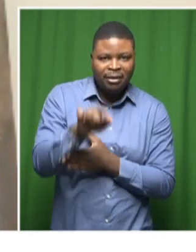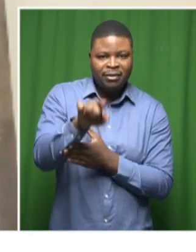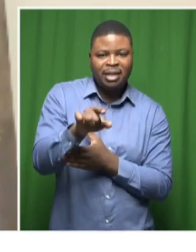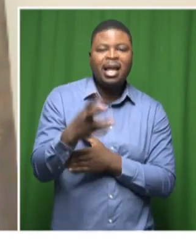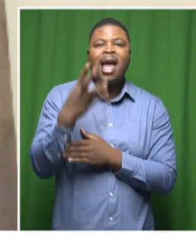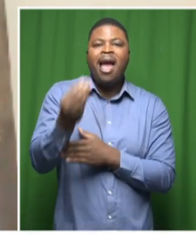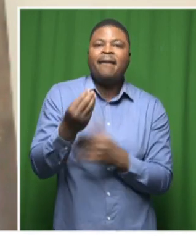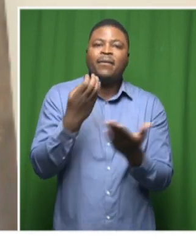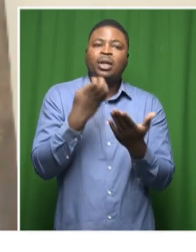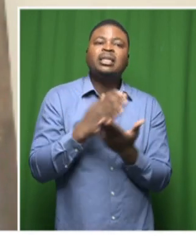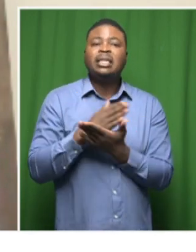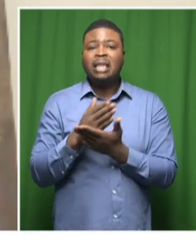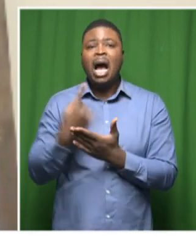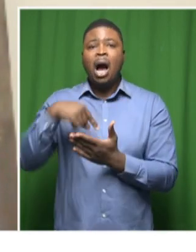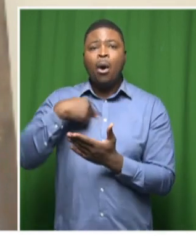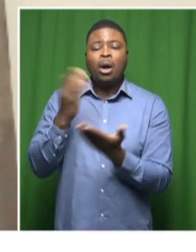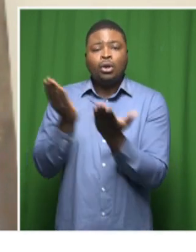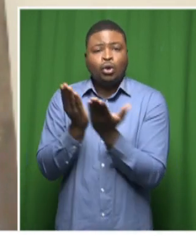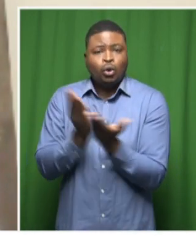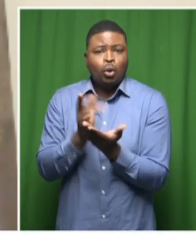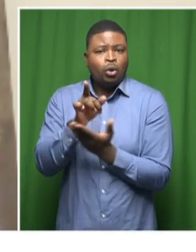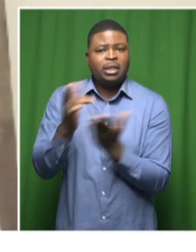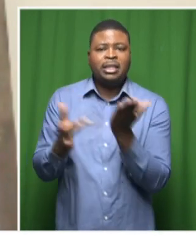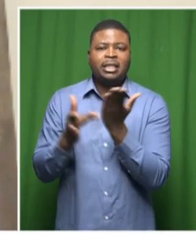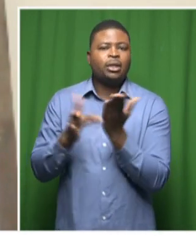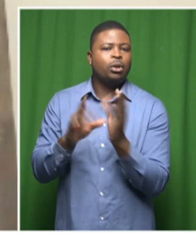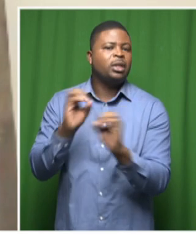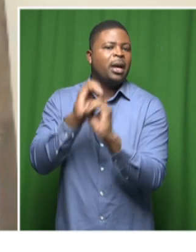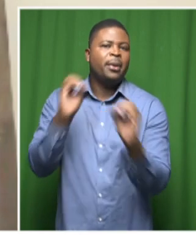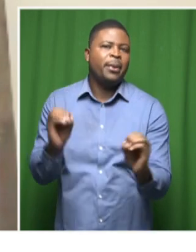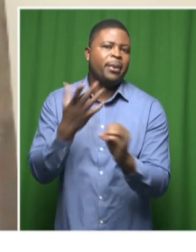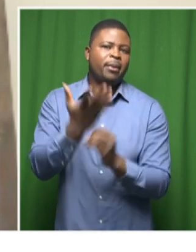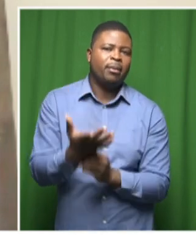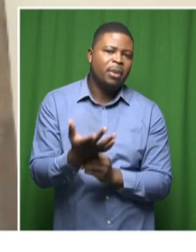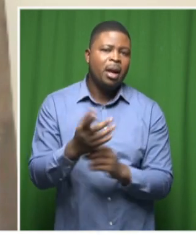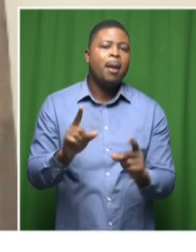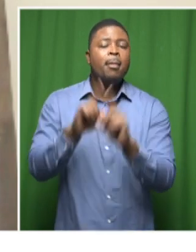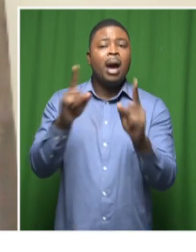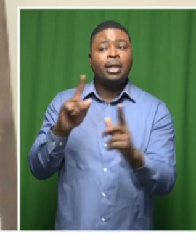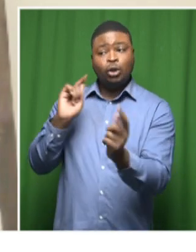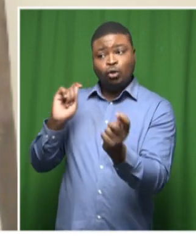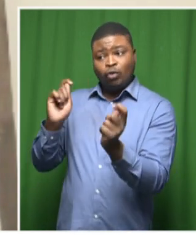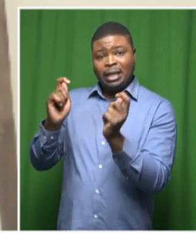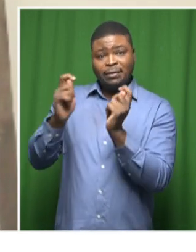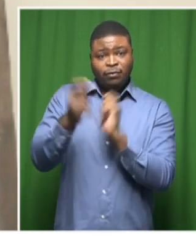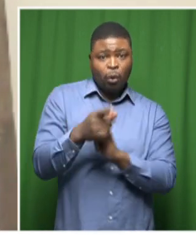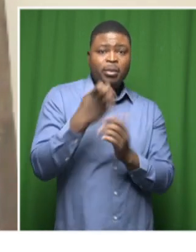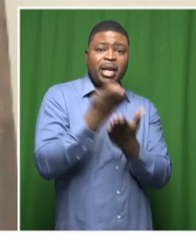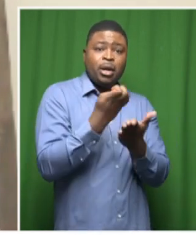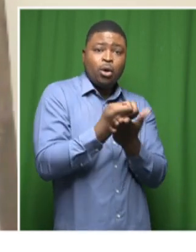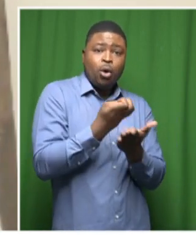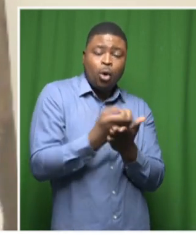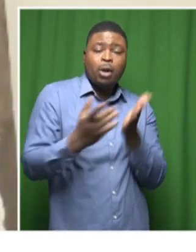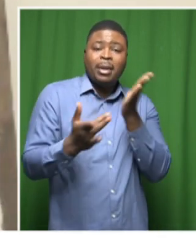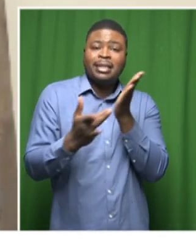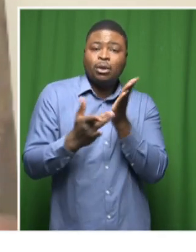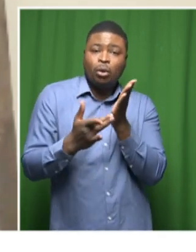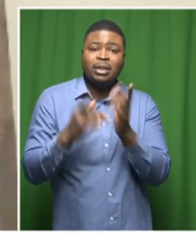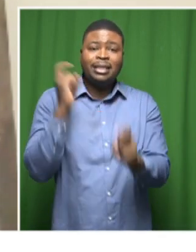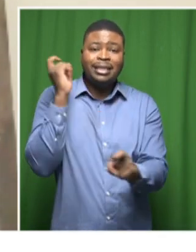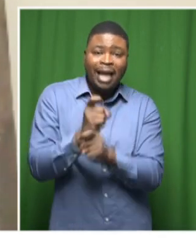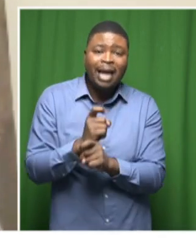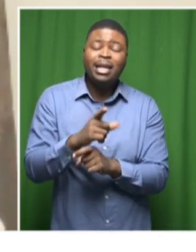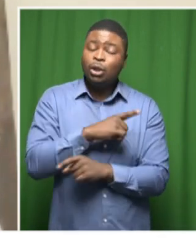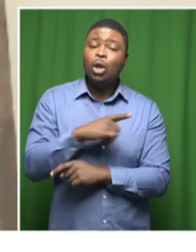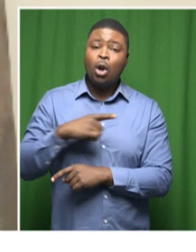are non-technology, right? And it takes a long time to transform an economy towards post-industrialization,